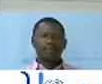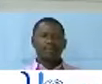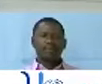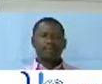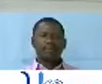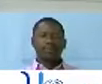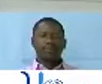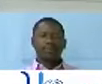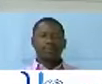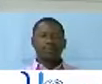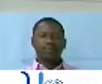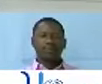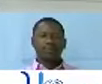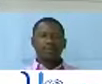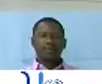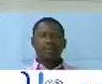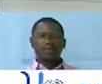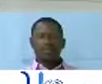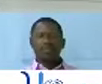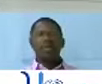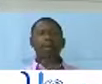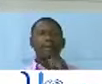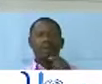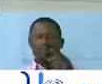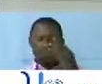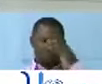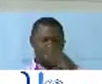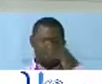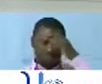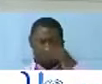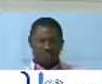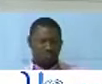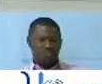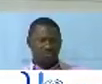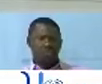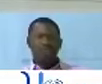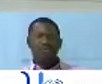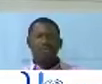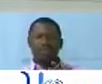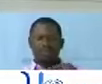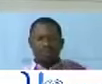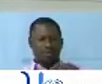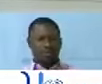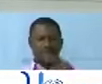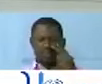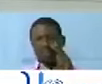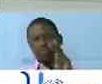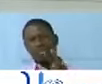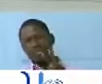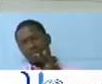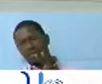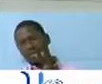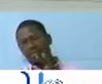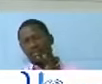xamné ni nikku yëngatu la. I sat next to him and I saw someone beaten down,